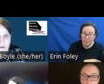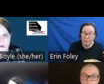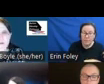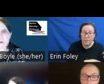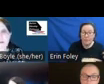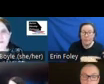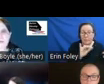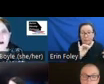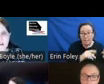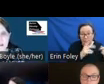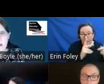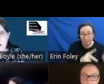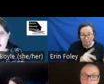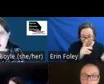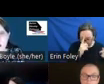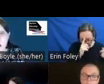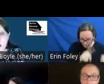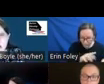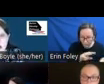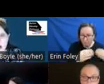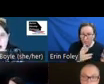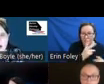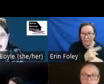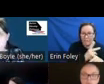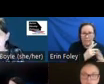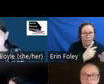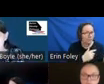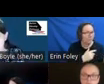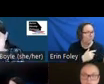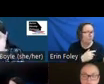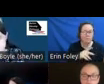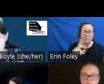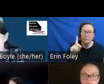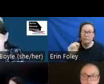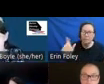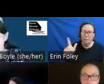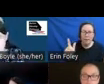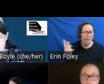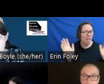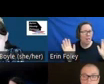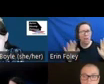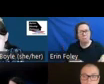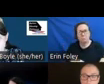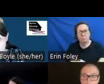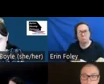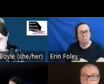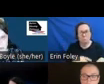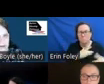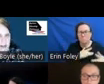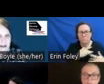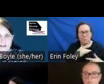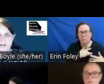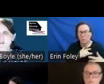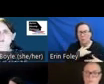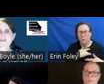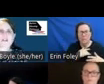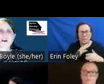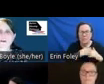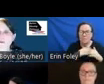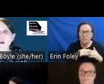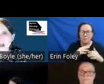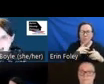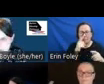that person agreed to provide care, Department of Labor didn't worry about minimum wage and time and a half because they said it